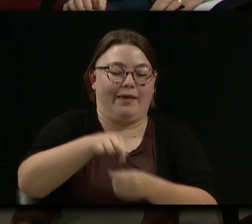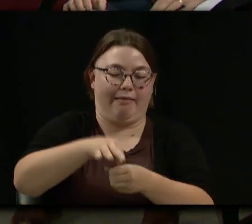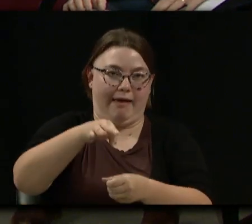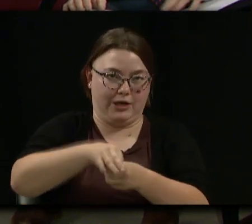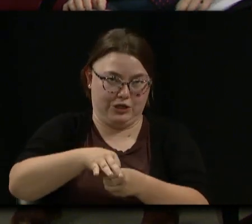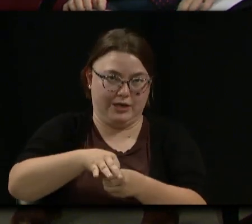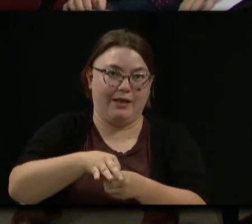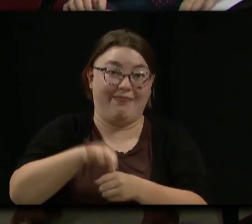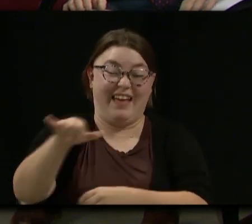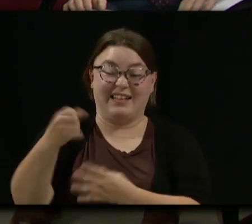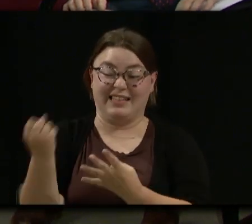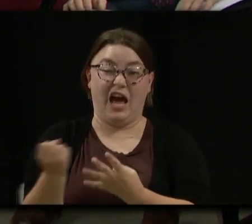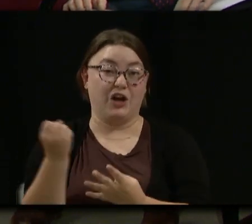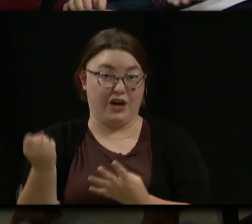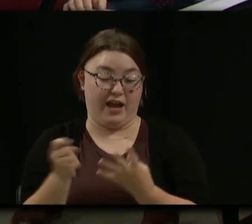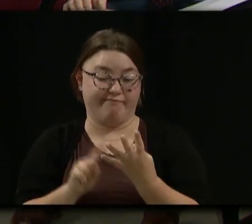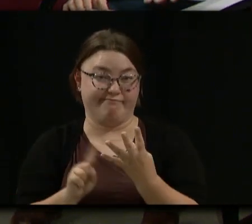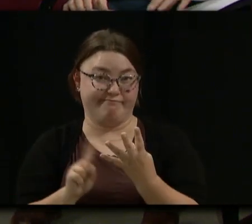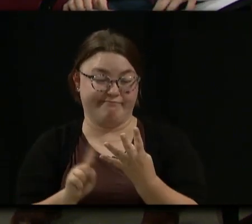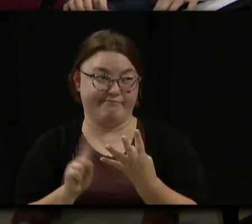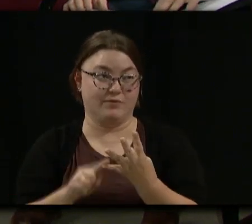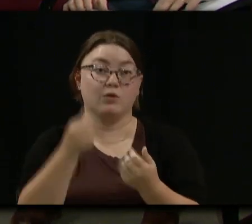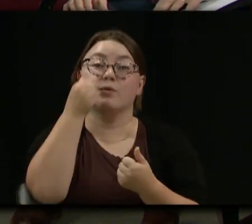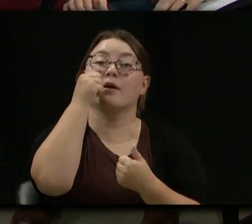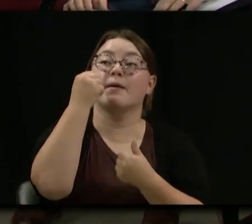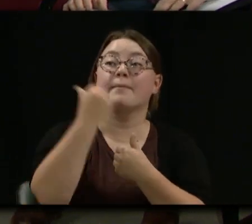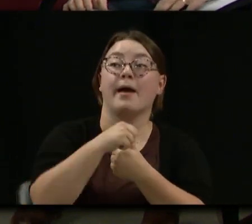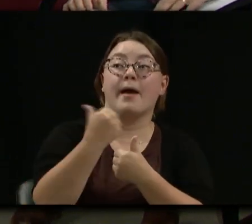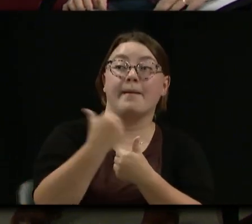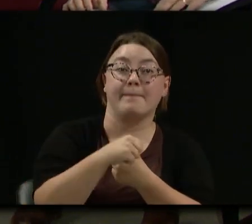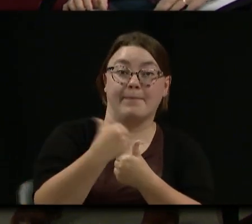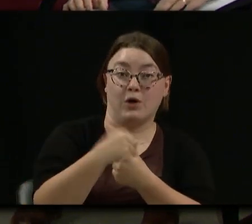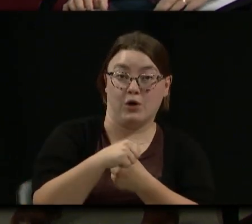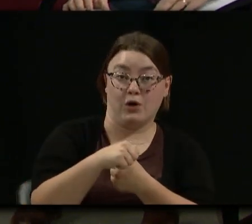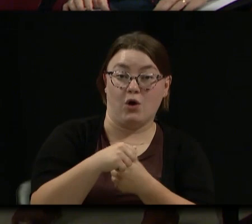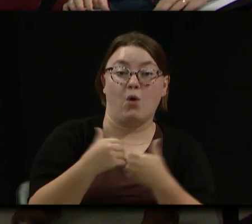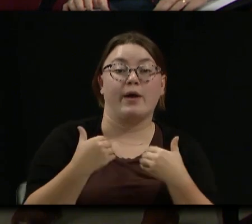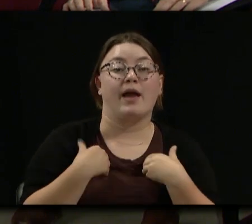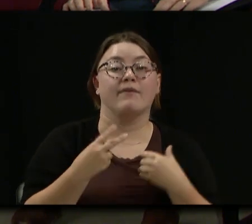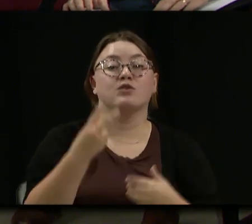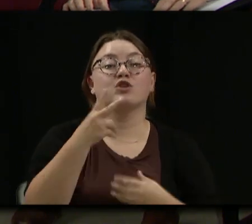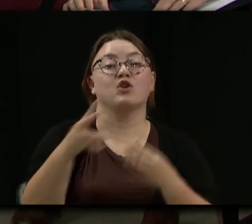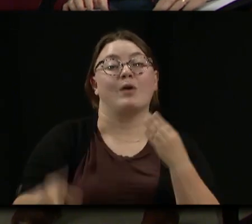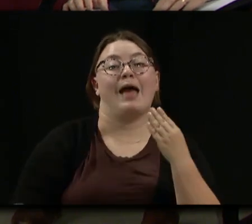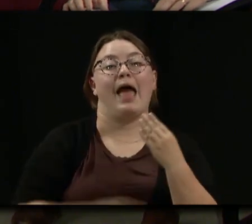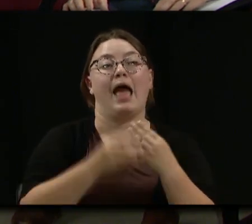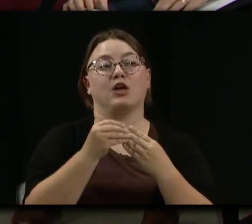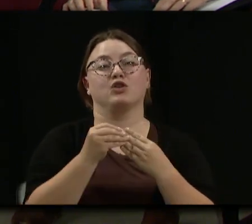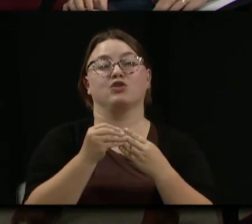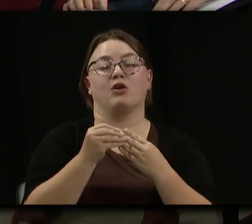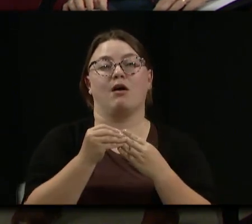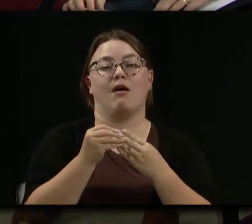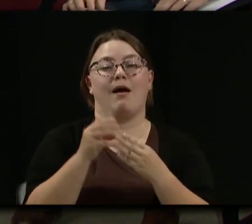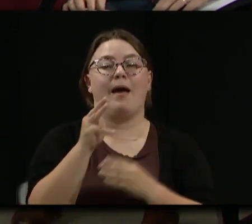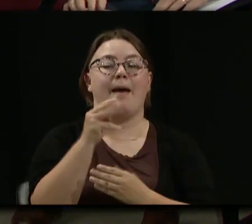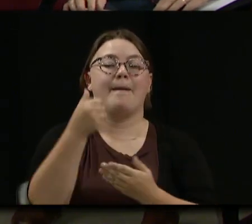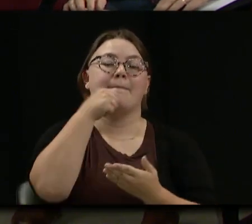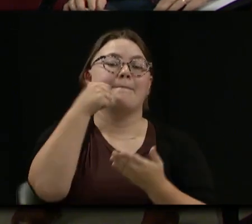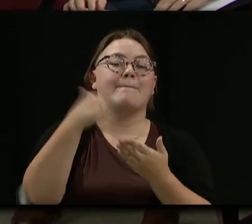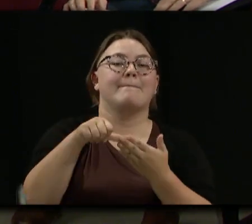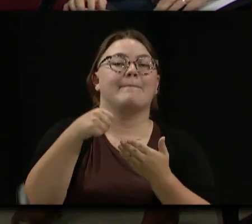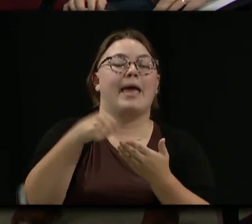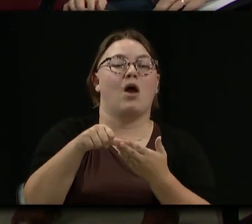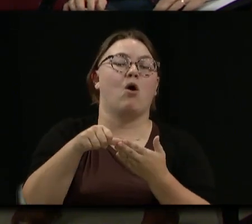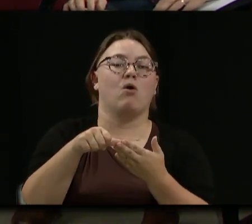by that Saturday, which, just to let everybody know, we do 2 extra runs on Saturday to grab every potential